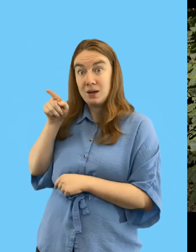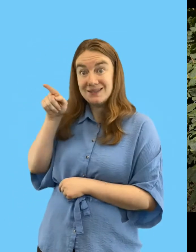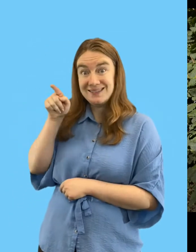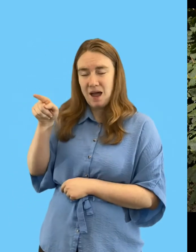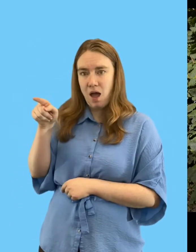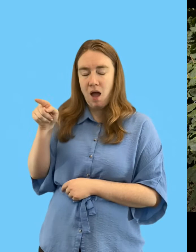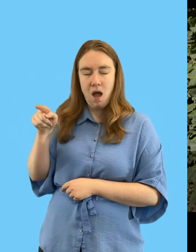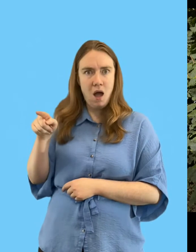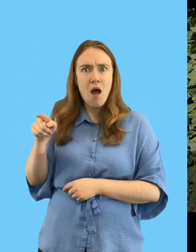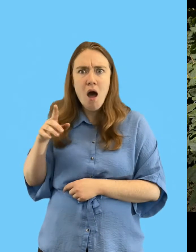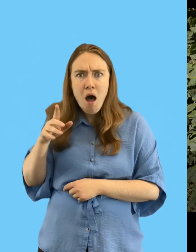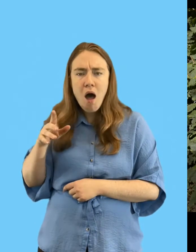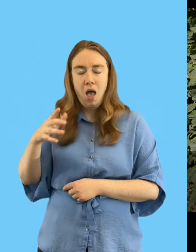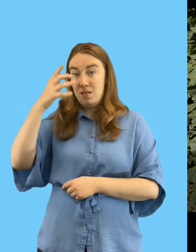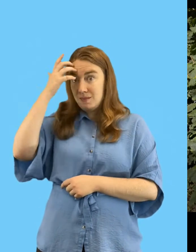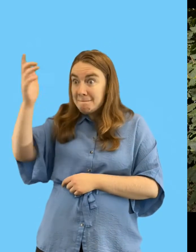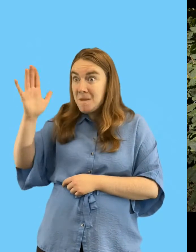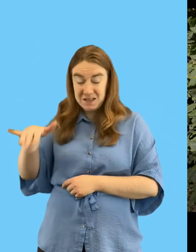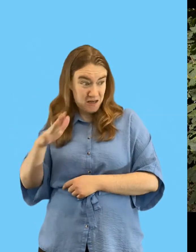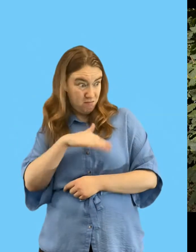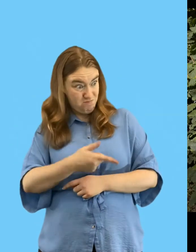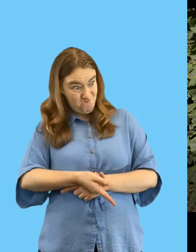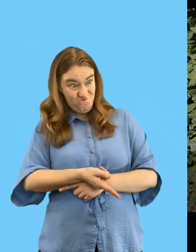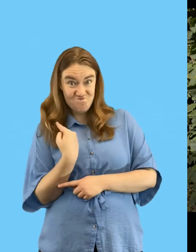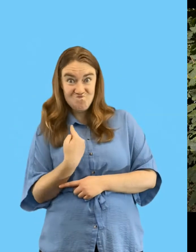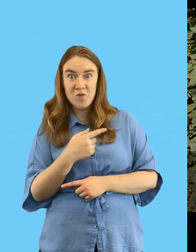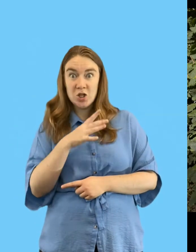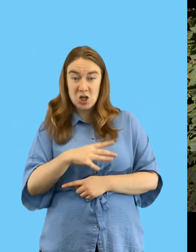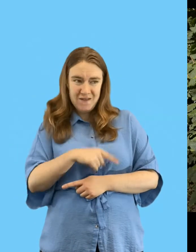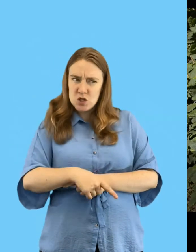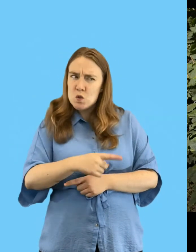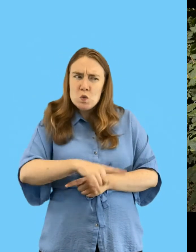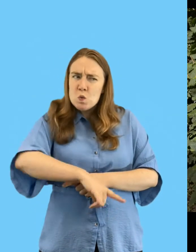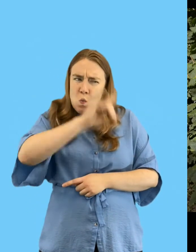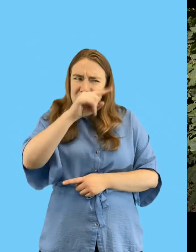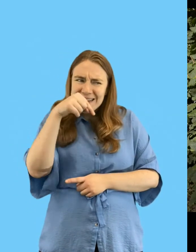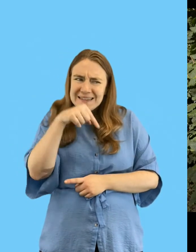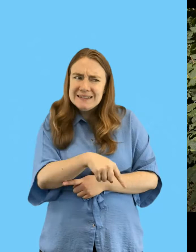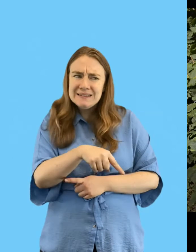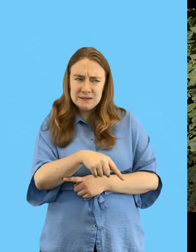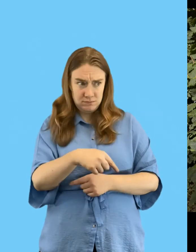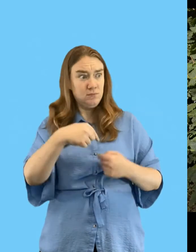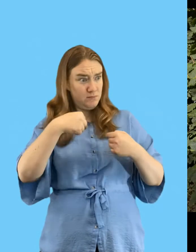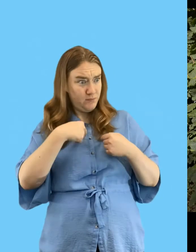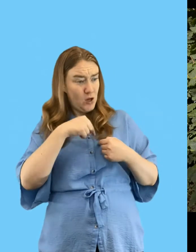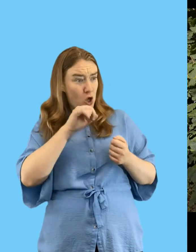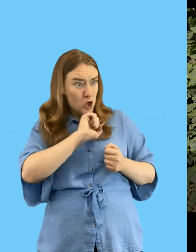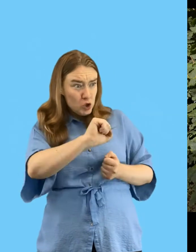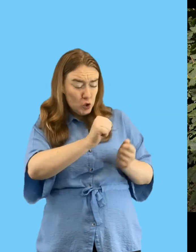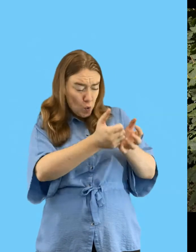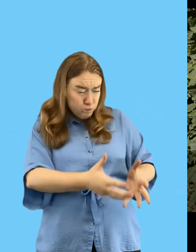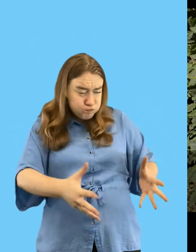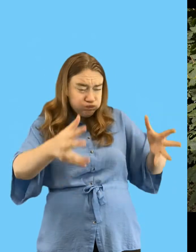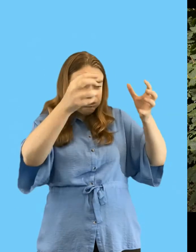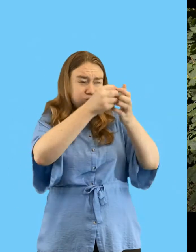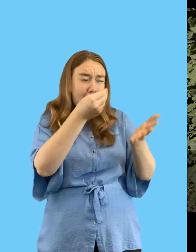The master then called in the servant. 'You wicked servant,' he said. 'I cancelled all that debt of